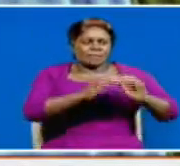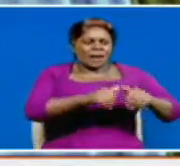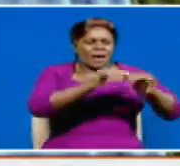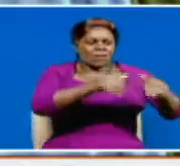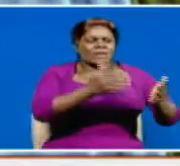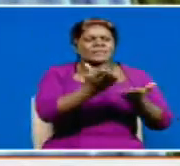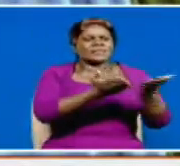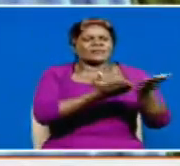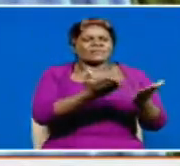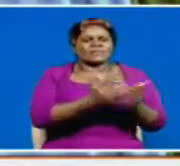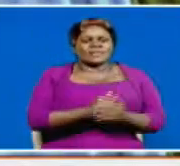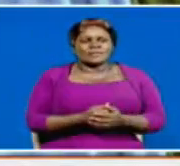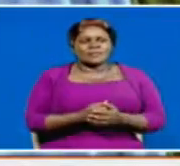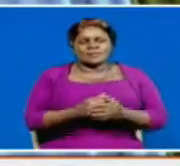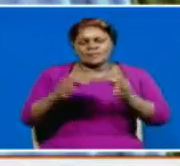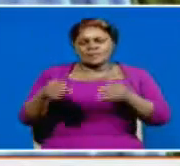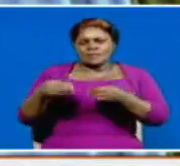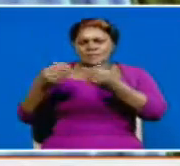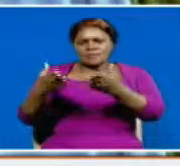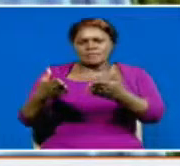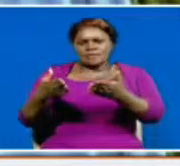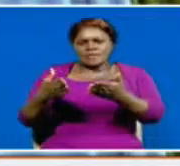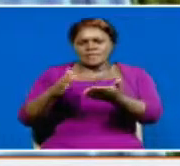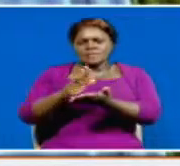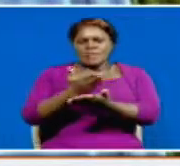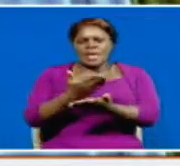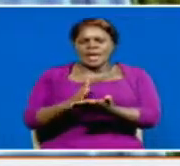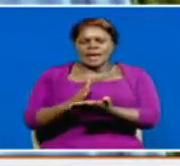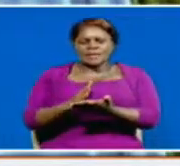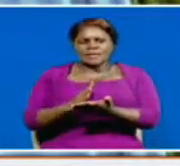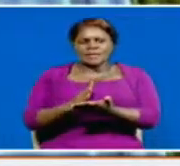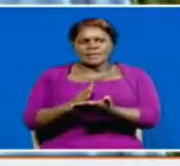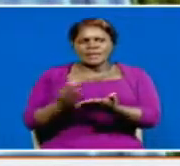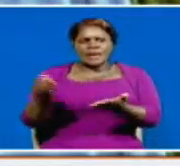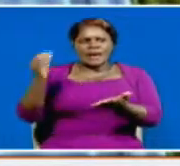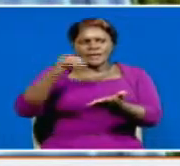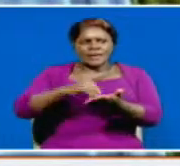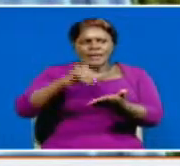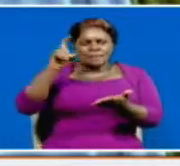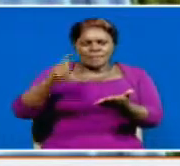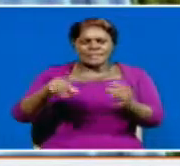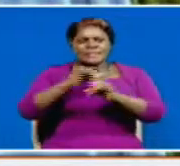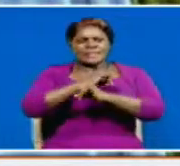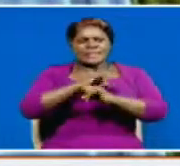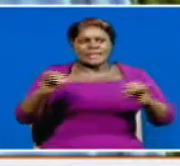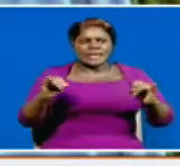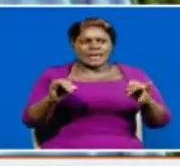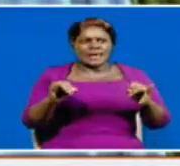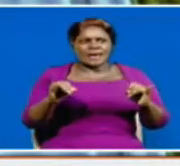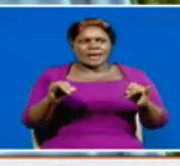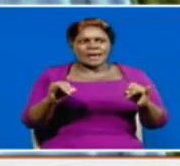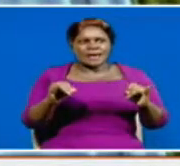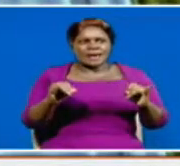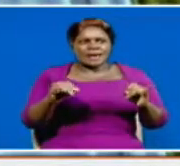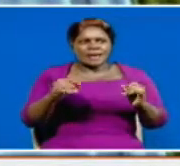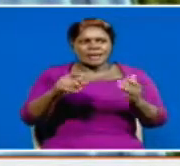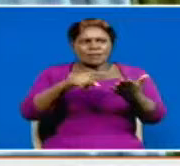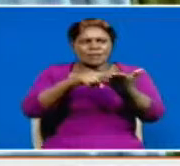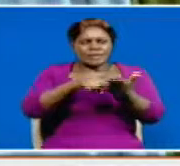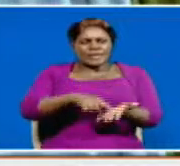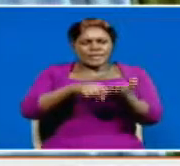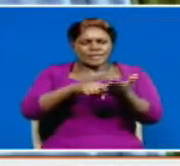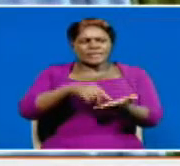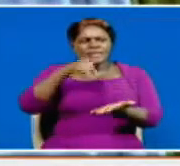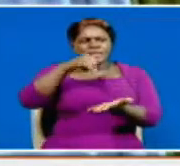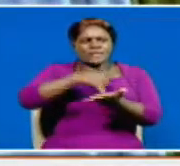services, those who are supplying spares to the factories. Again, you must clearly define that debts mean and